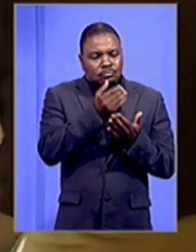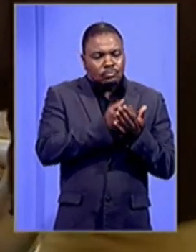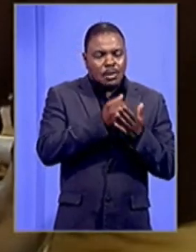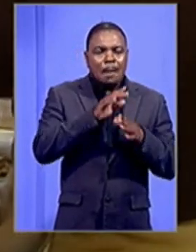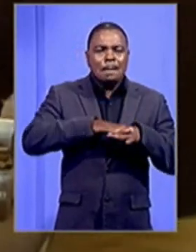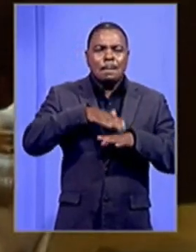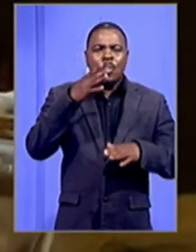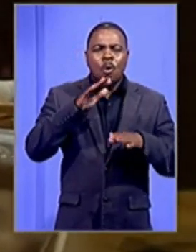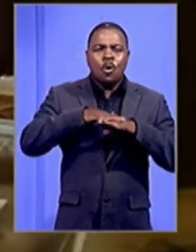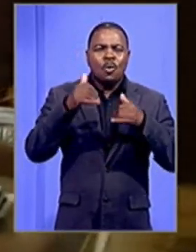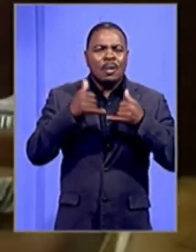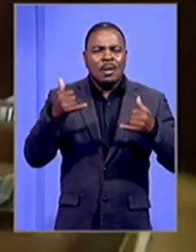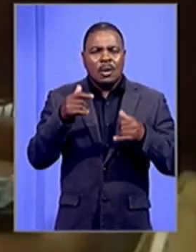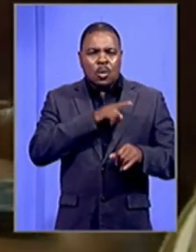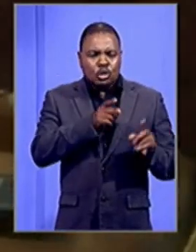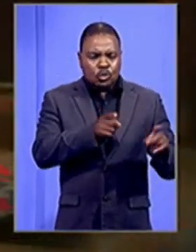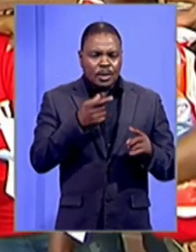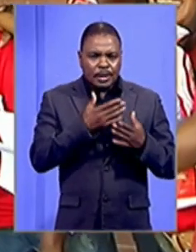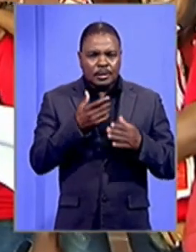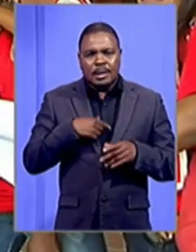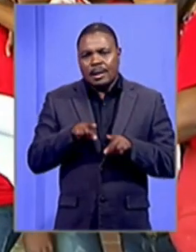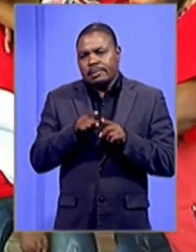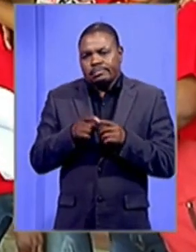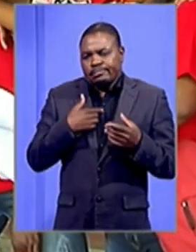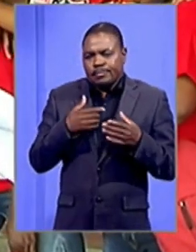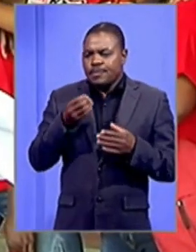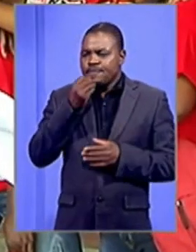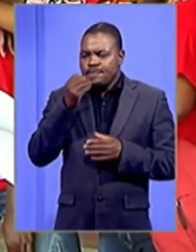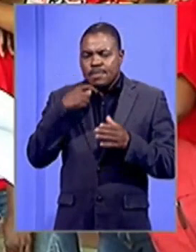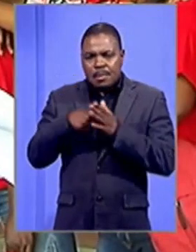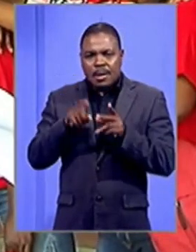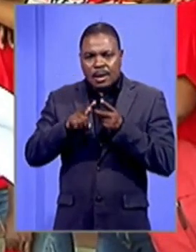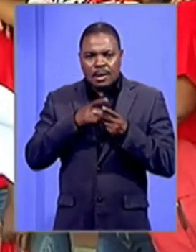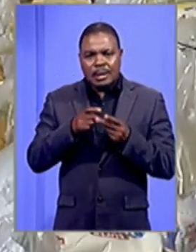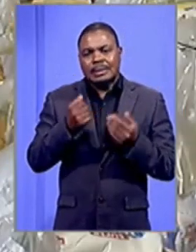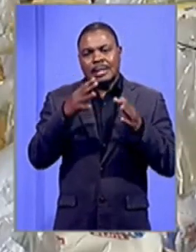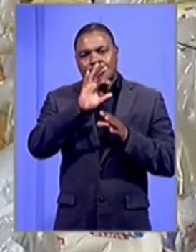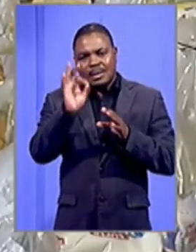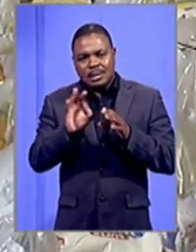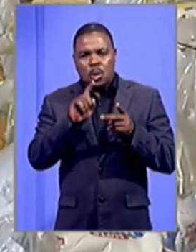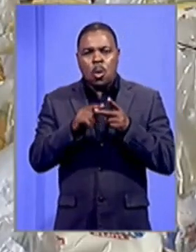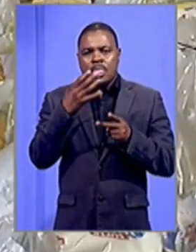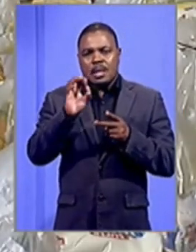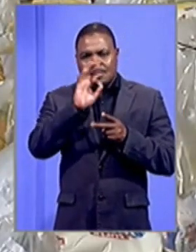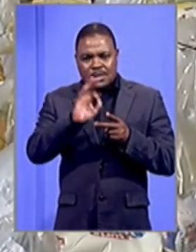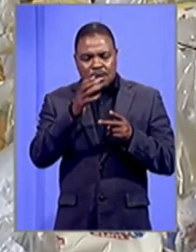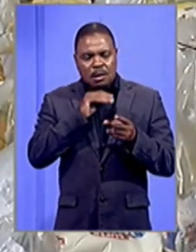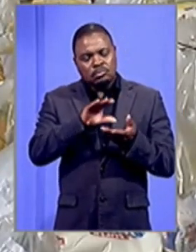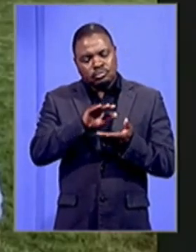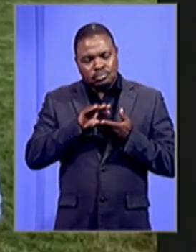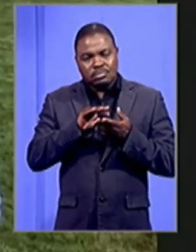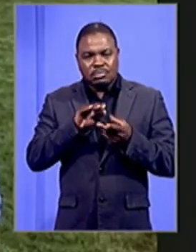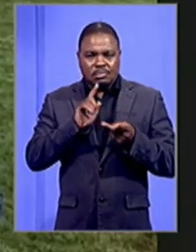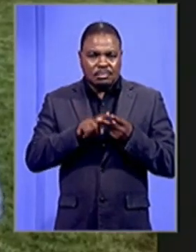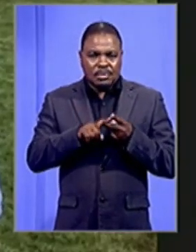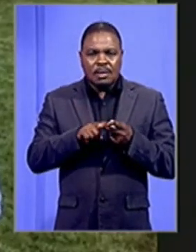digitized, where a stokvel can say, look, I'm just a grocery stokvel, but I don't mind taking 10% or 30% of our groceries and